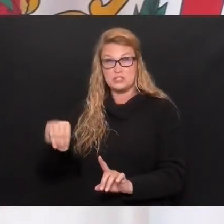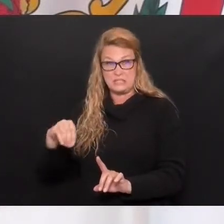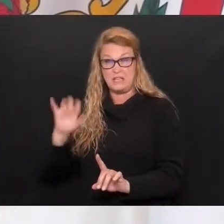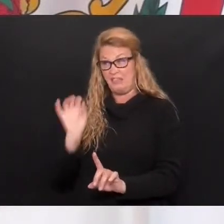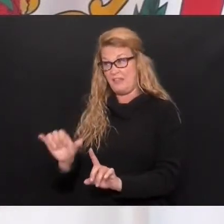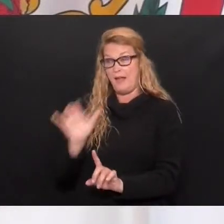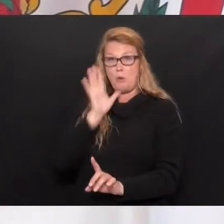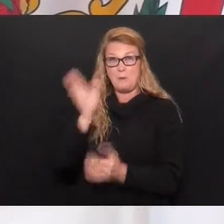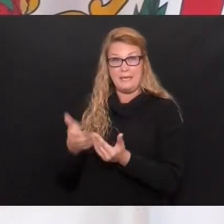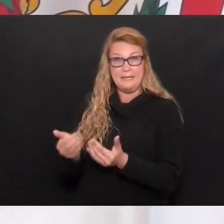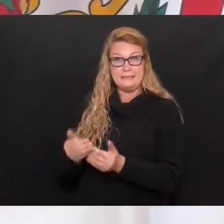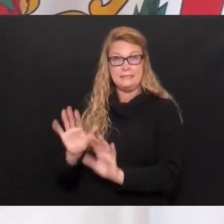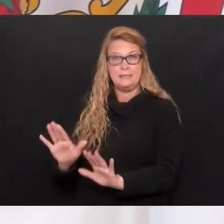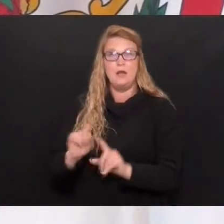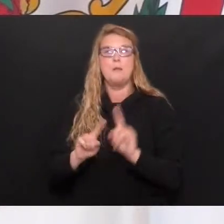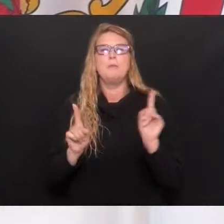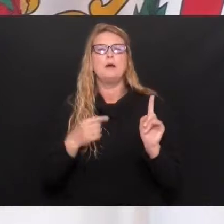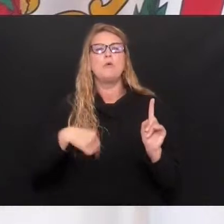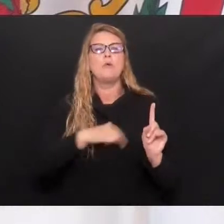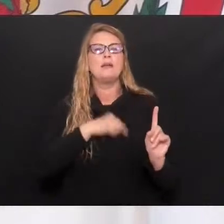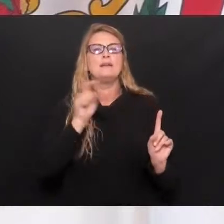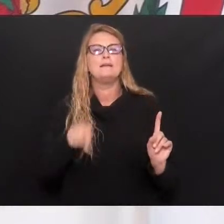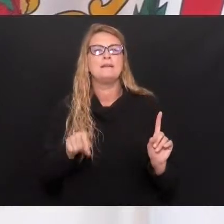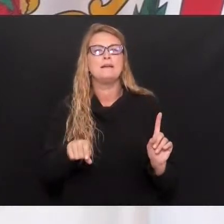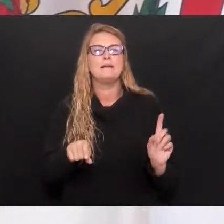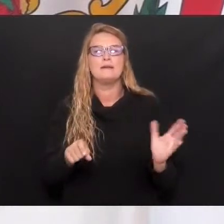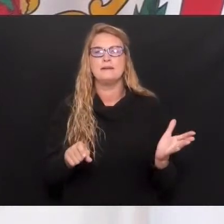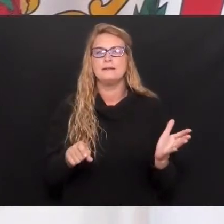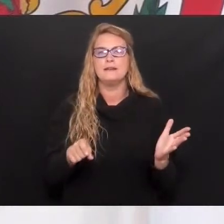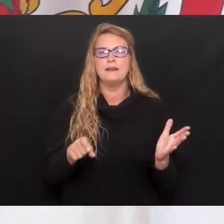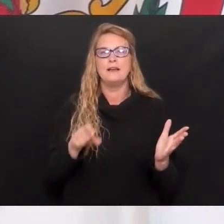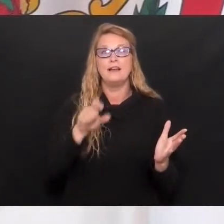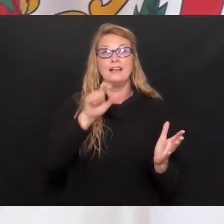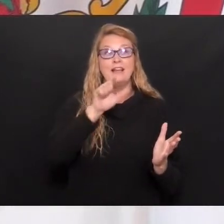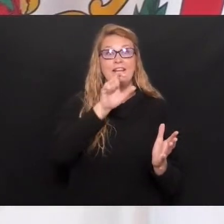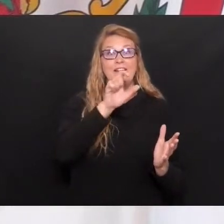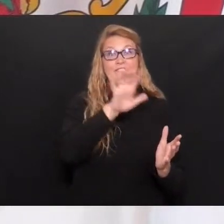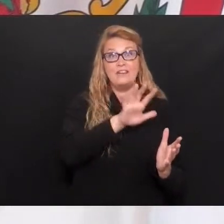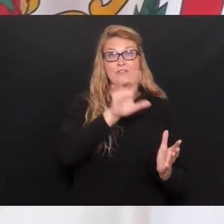there. But we need to get the